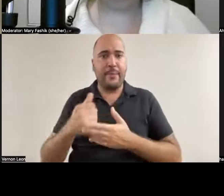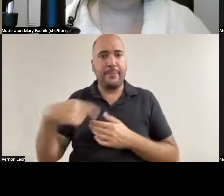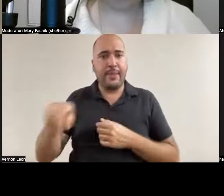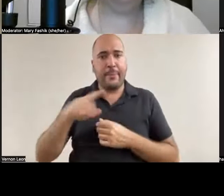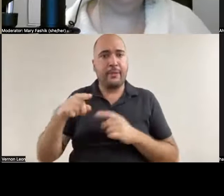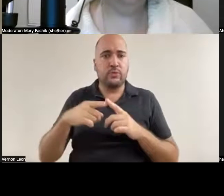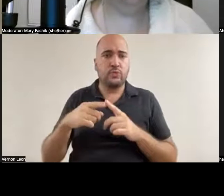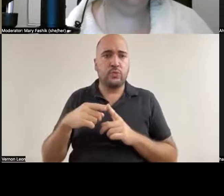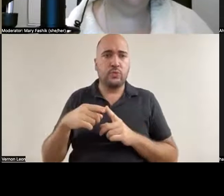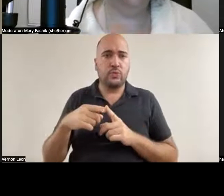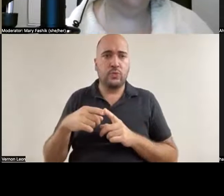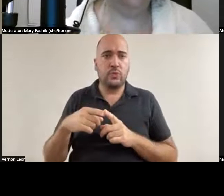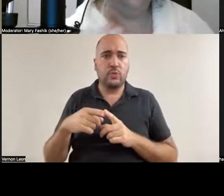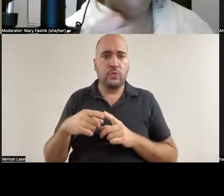break